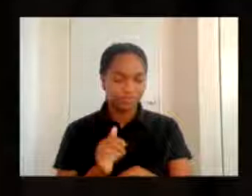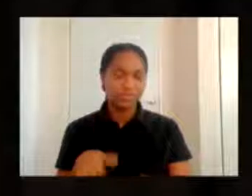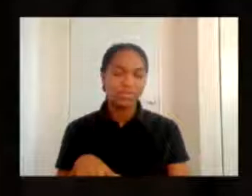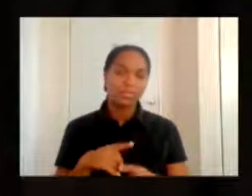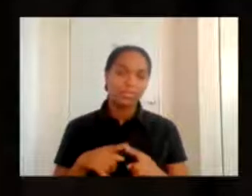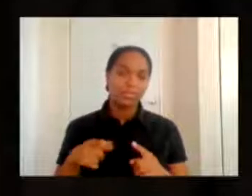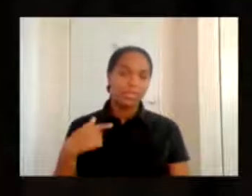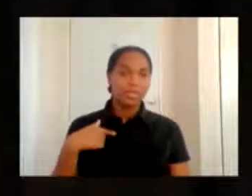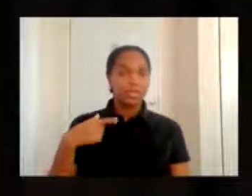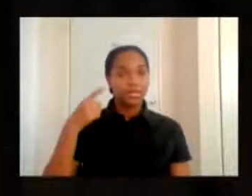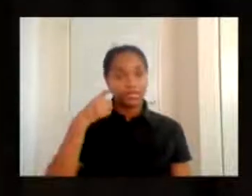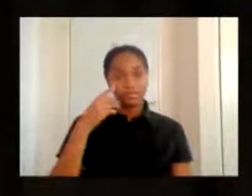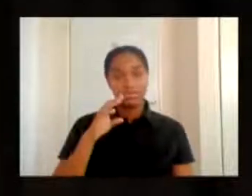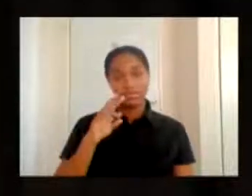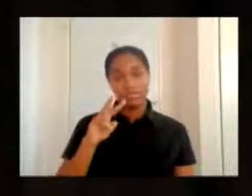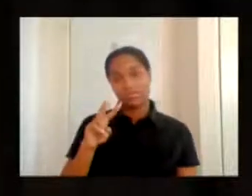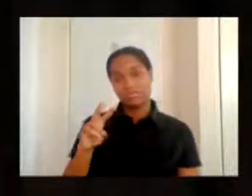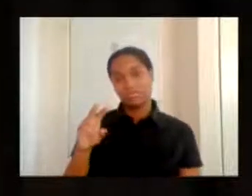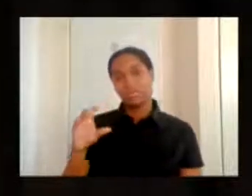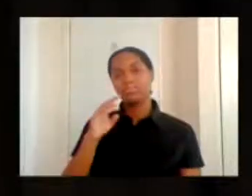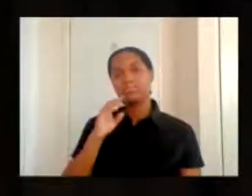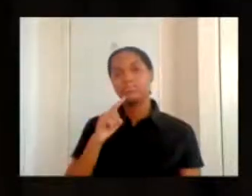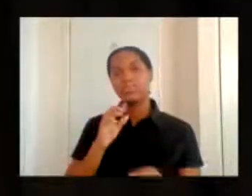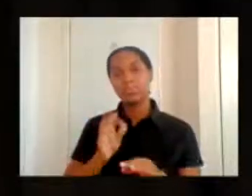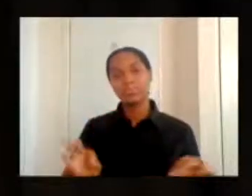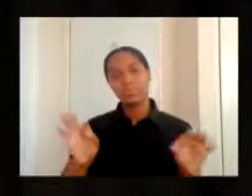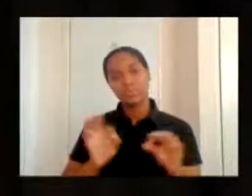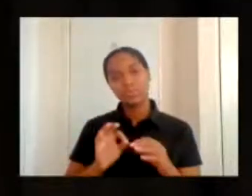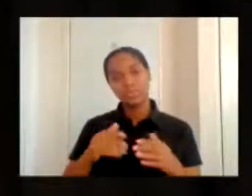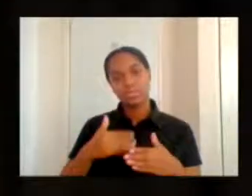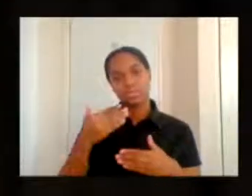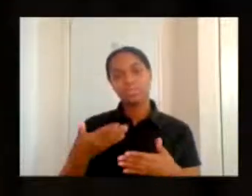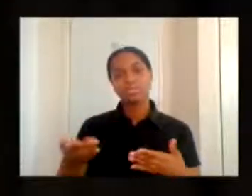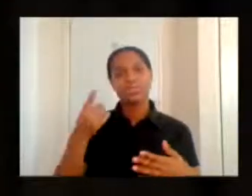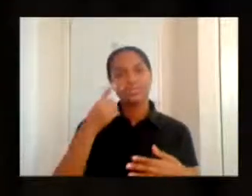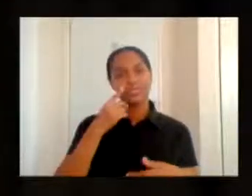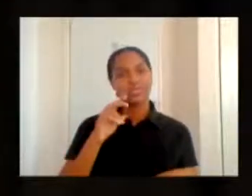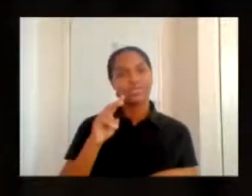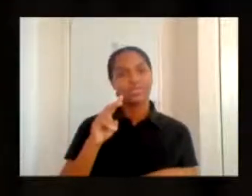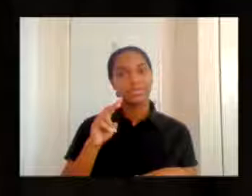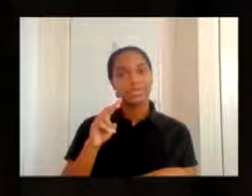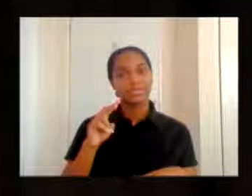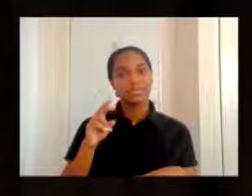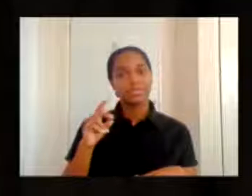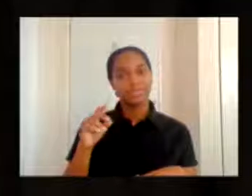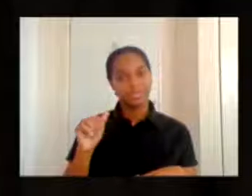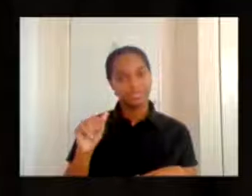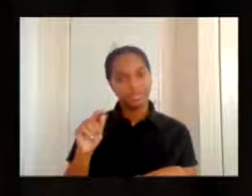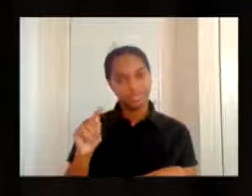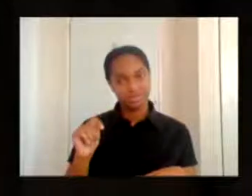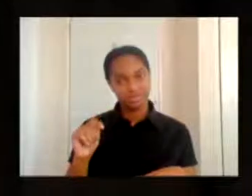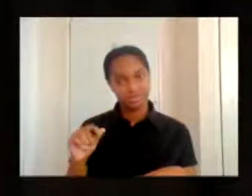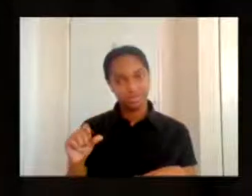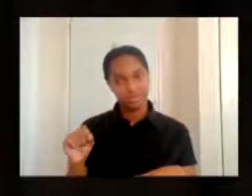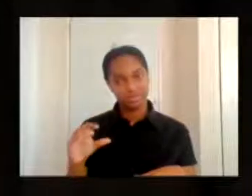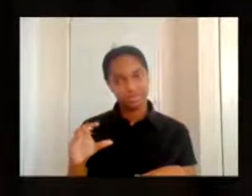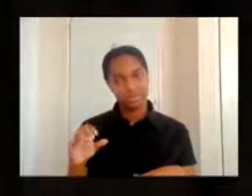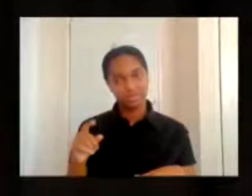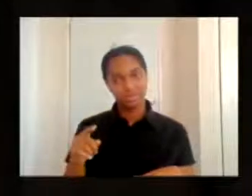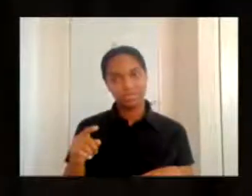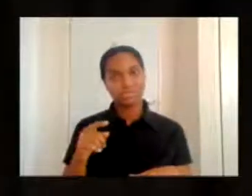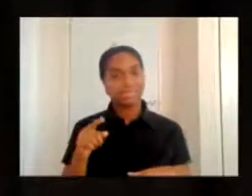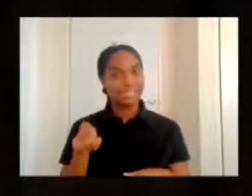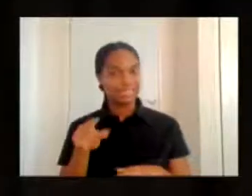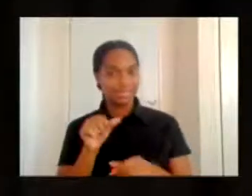think, VVC is a very important next step for ATSC, and it shows that, Madeline always says, the ATSC 3 system is going